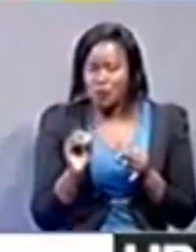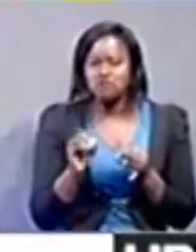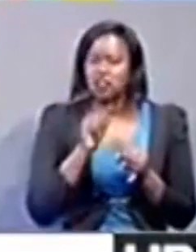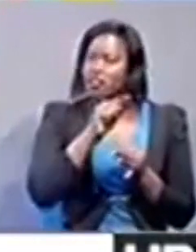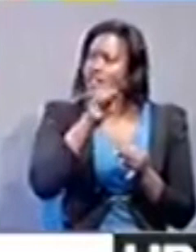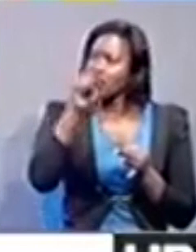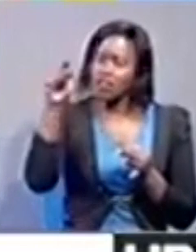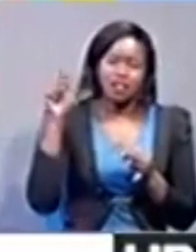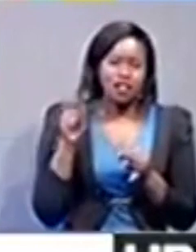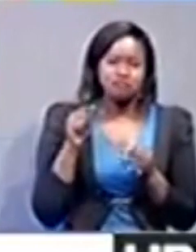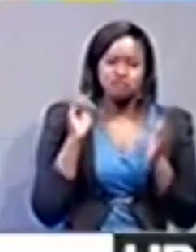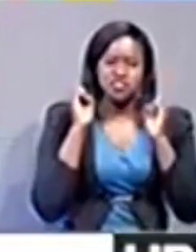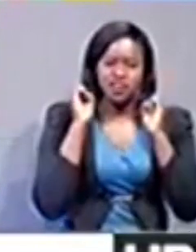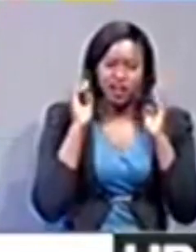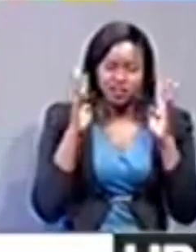from Mitiana,